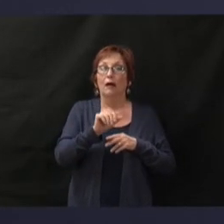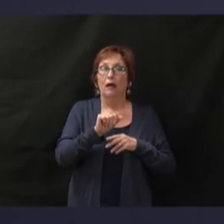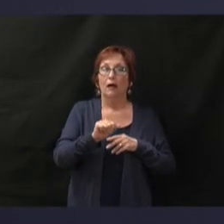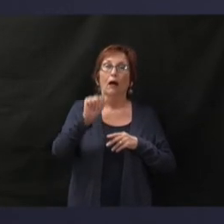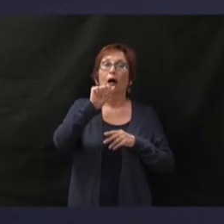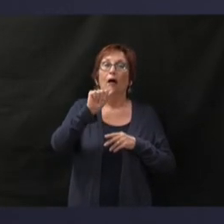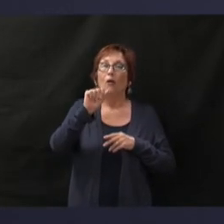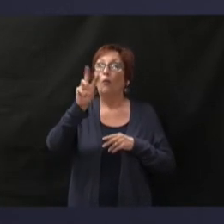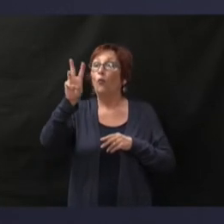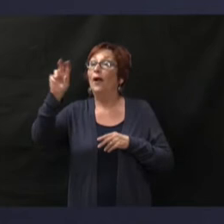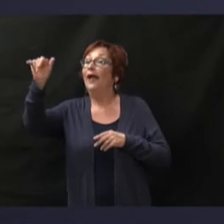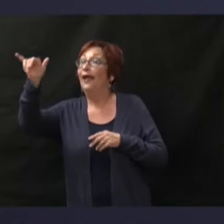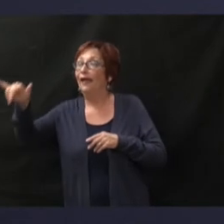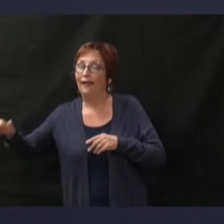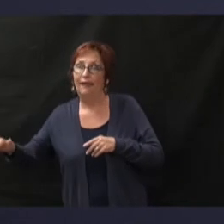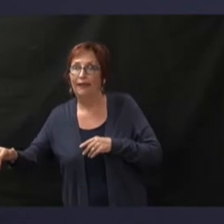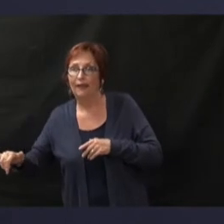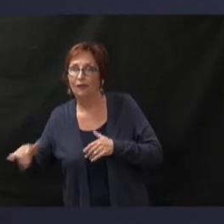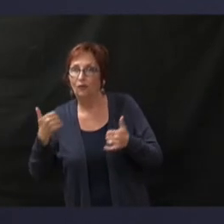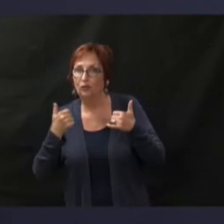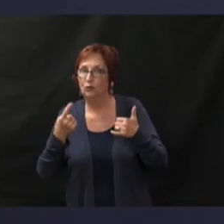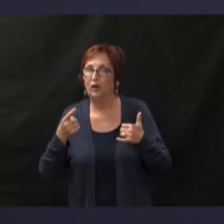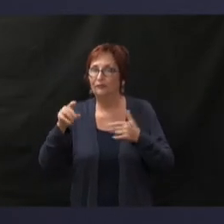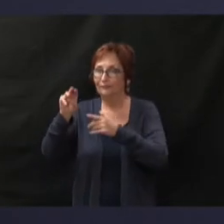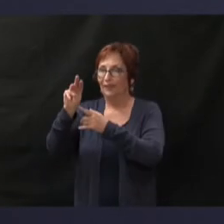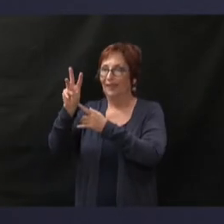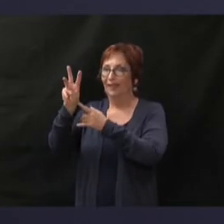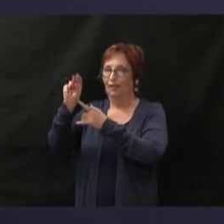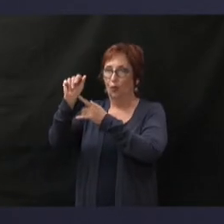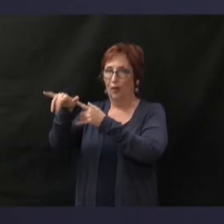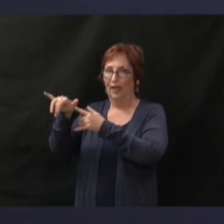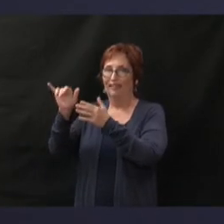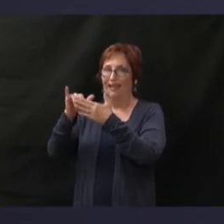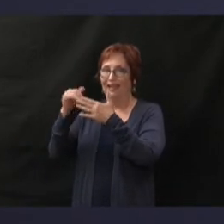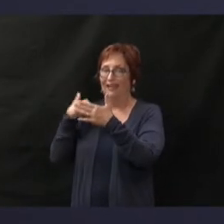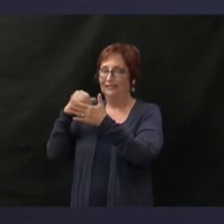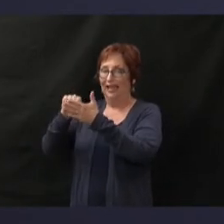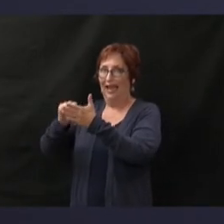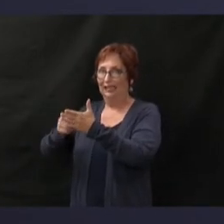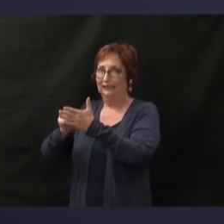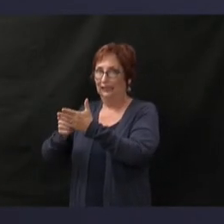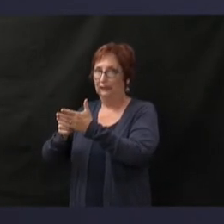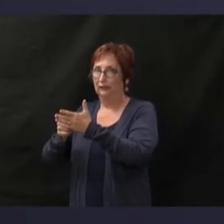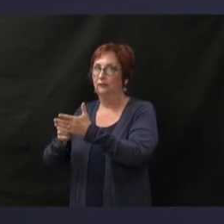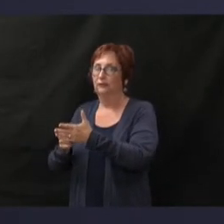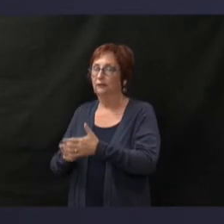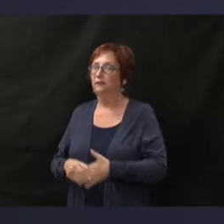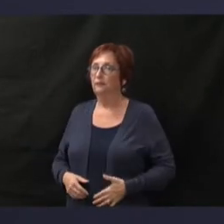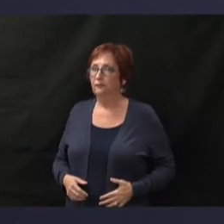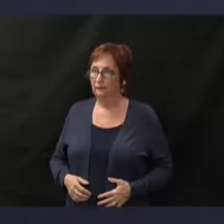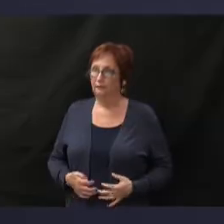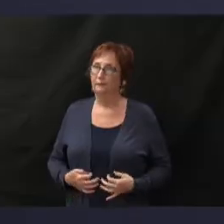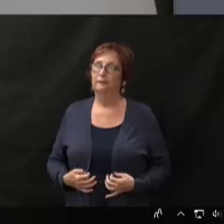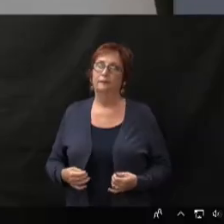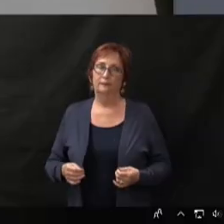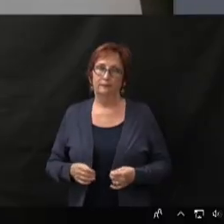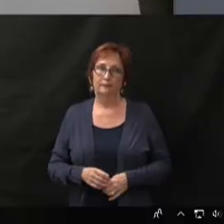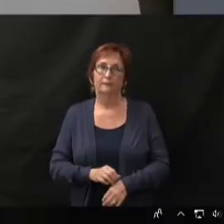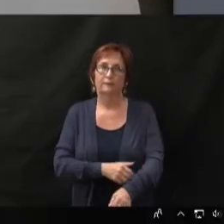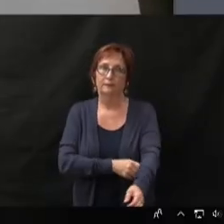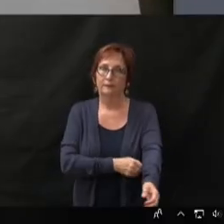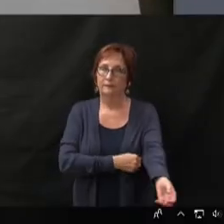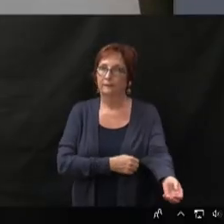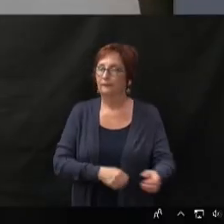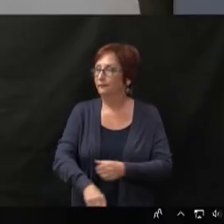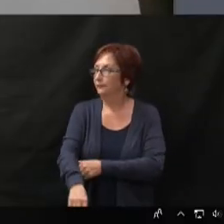away. Which one? Way. Way. So there we are on the unaccented syllable that's making the schwa sound. Let's